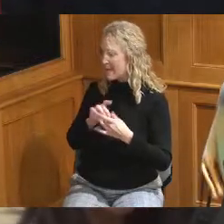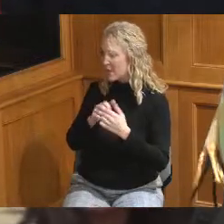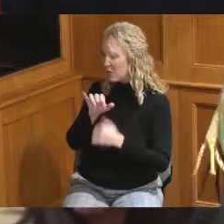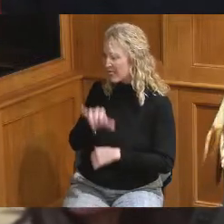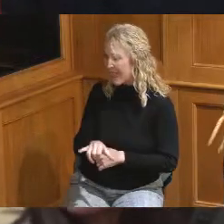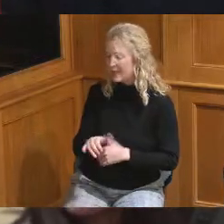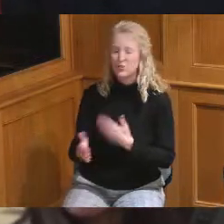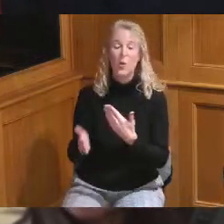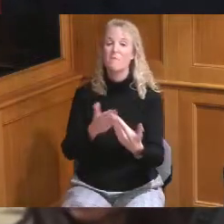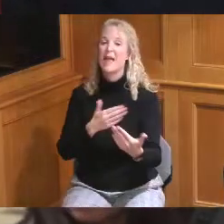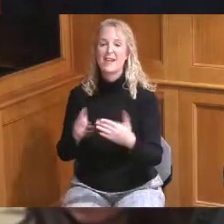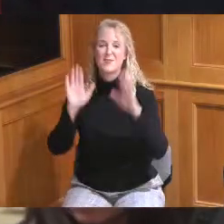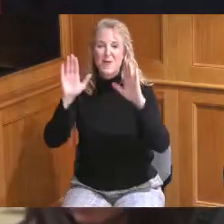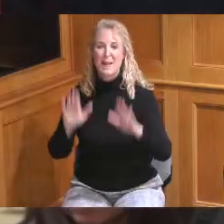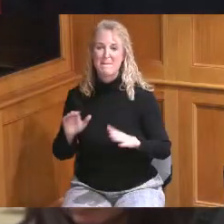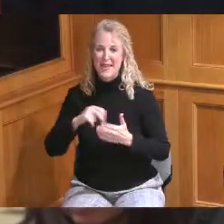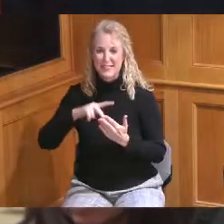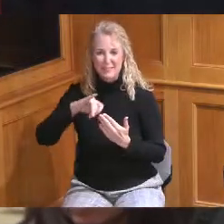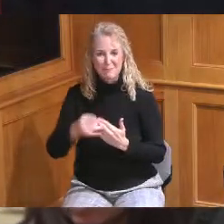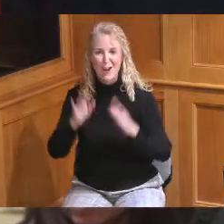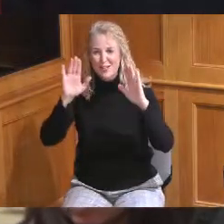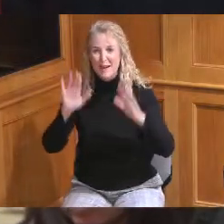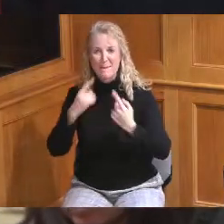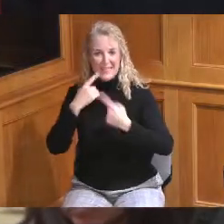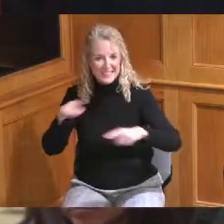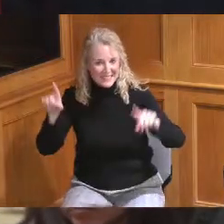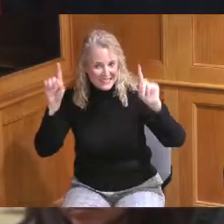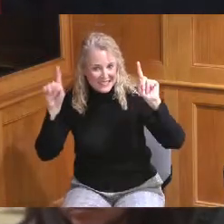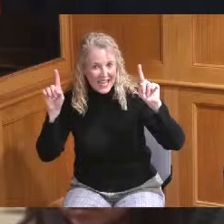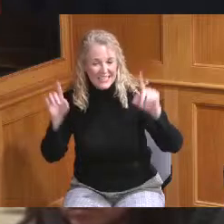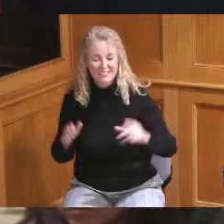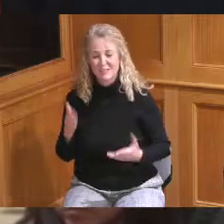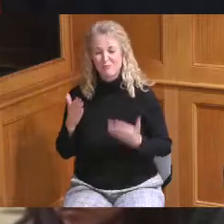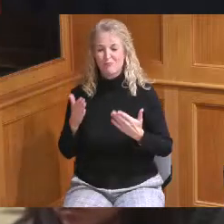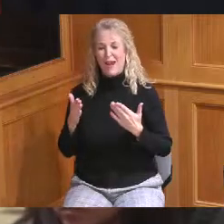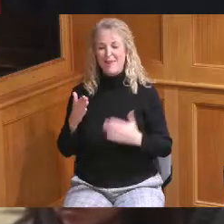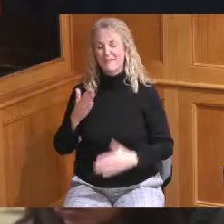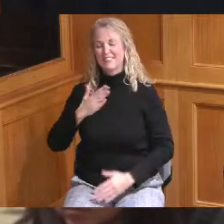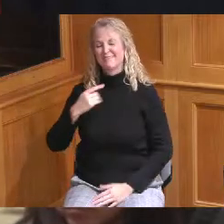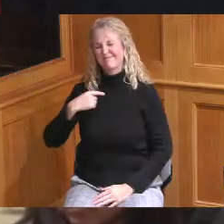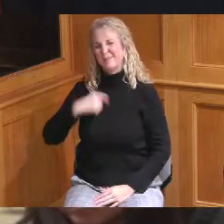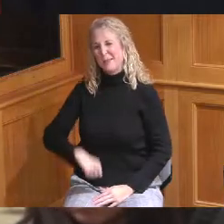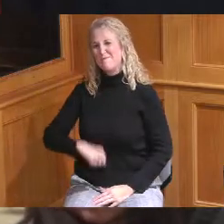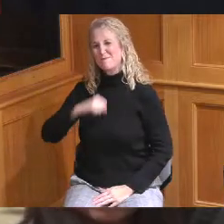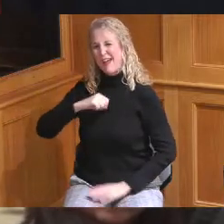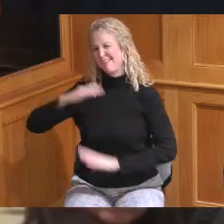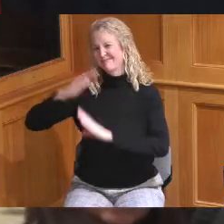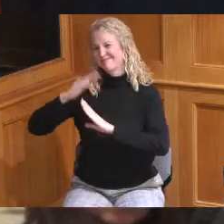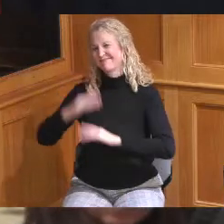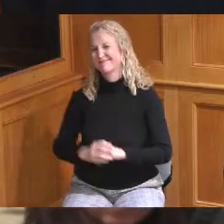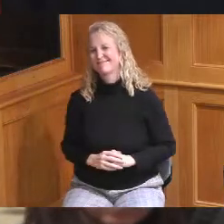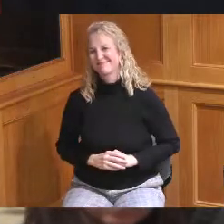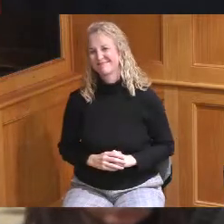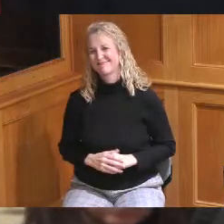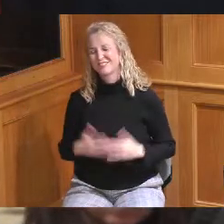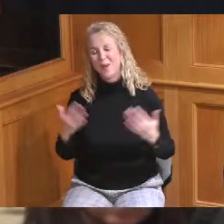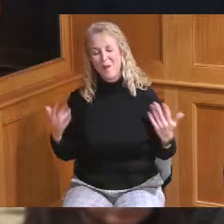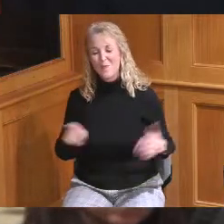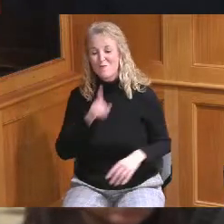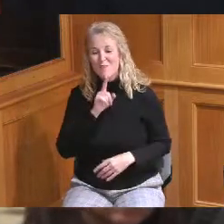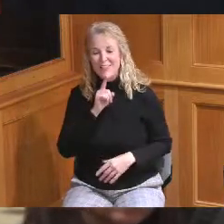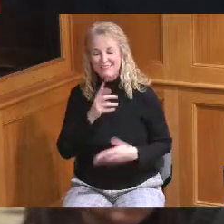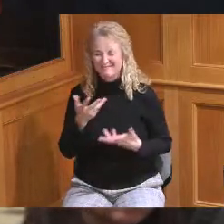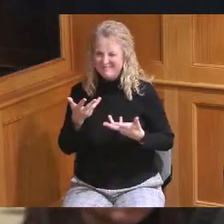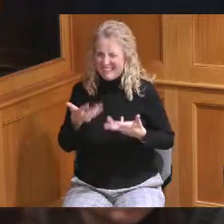anyway, great project, great success, and probably my most proud project. So really that's all.